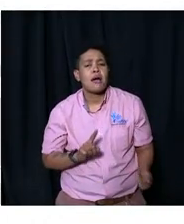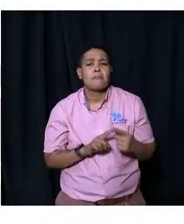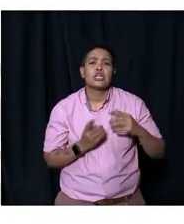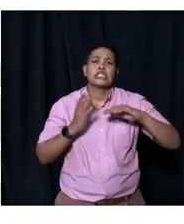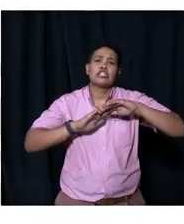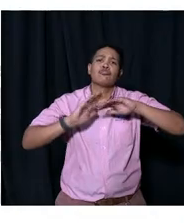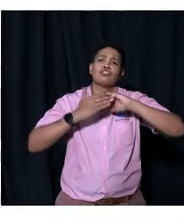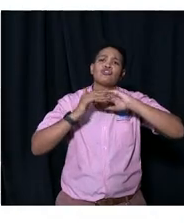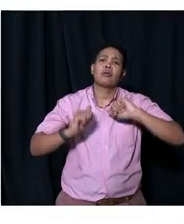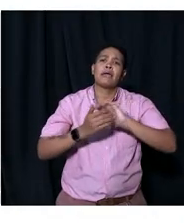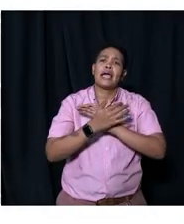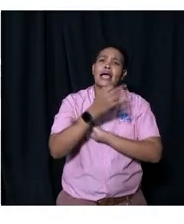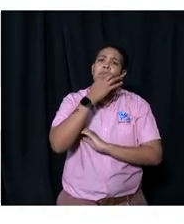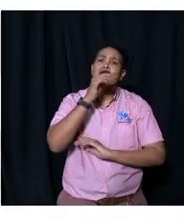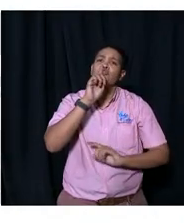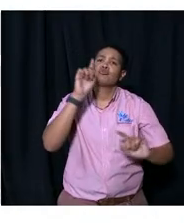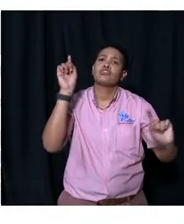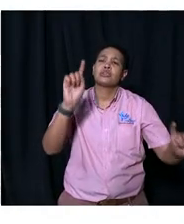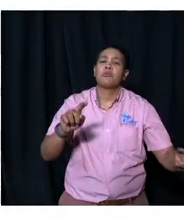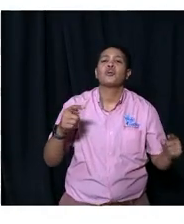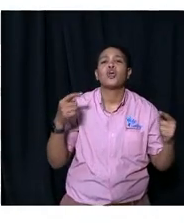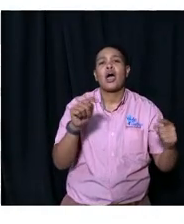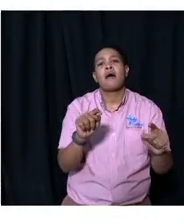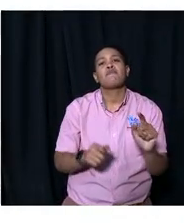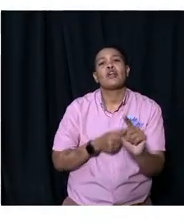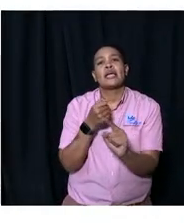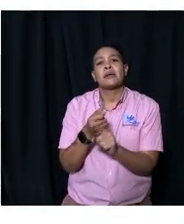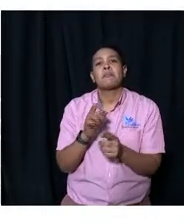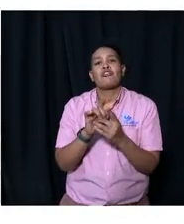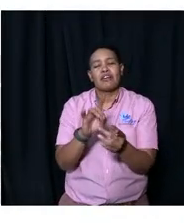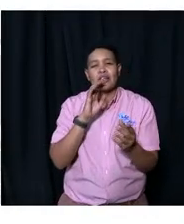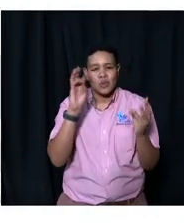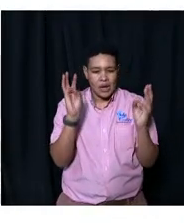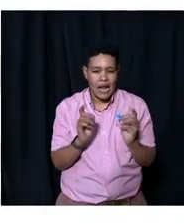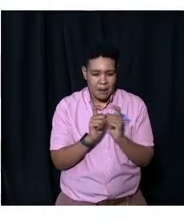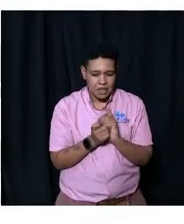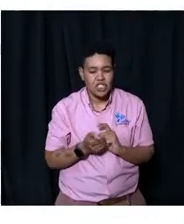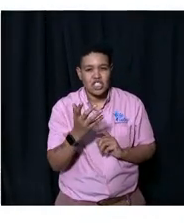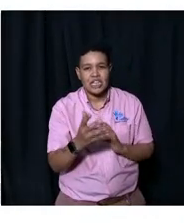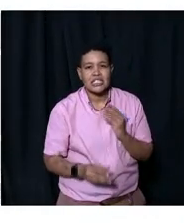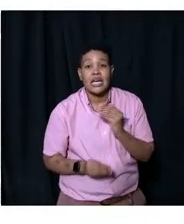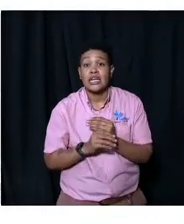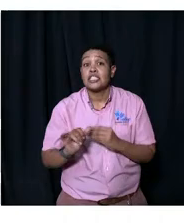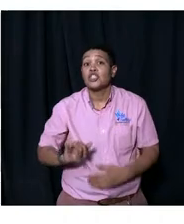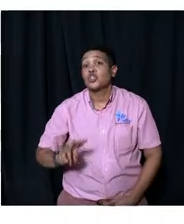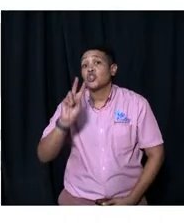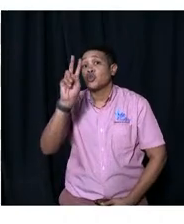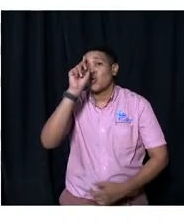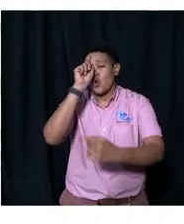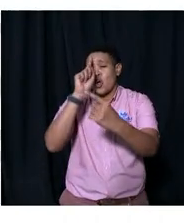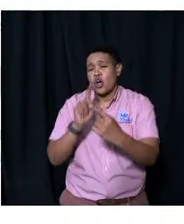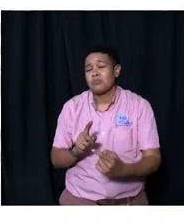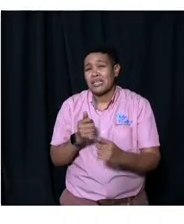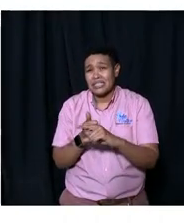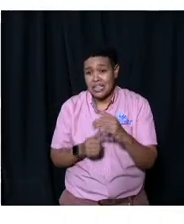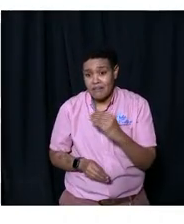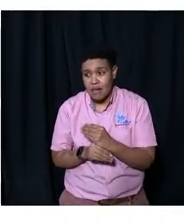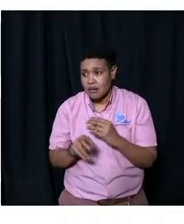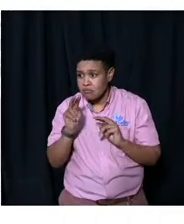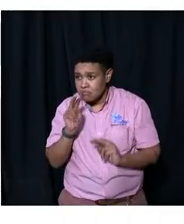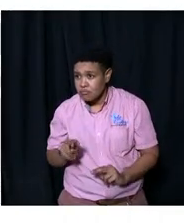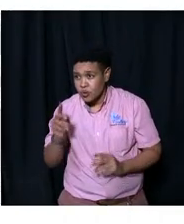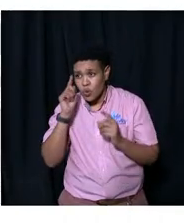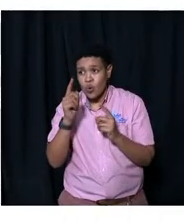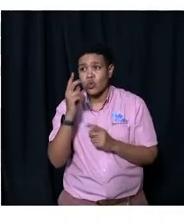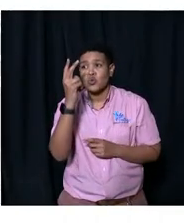Jamaica's capacity to respond to the harmful impacts of climate change. There are also two objectives that underpin Goal